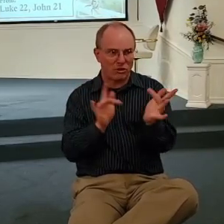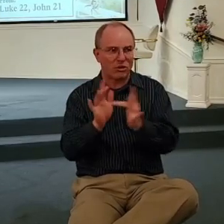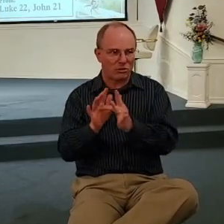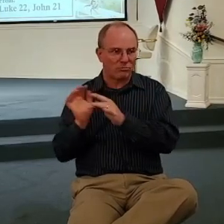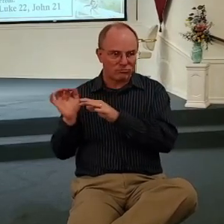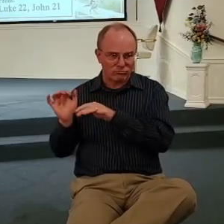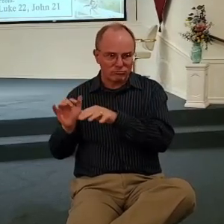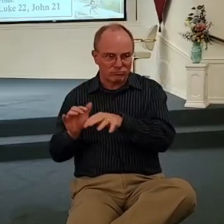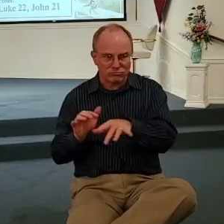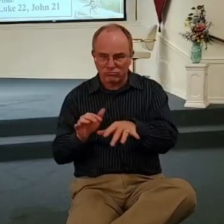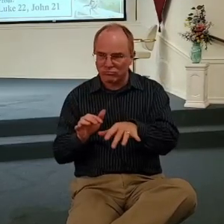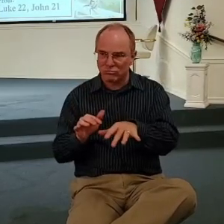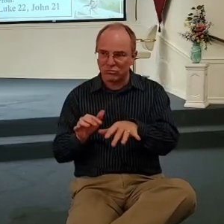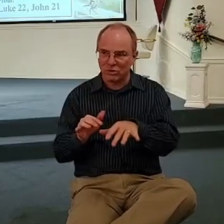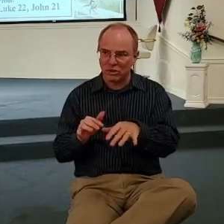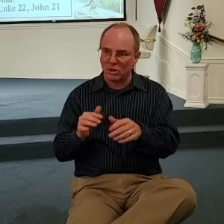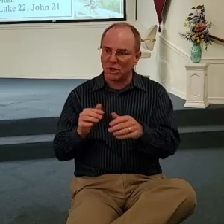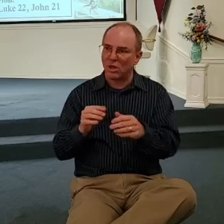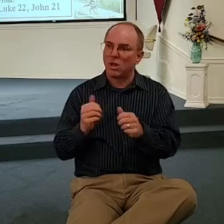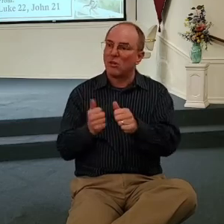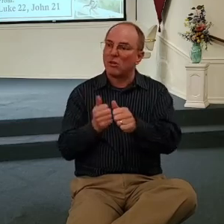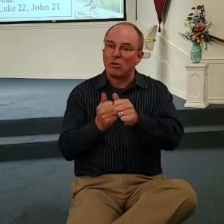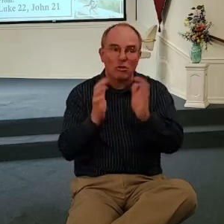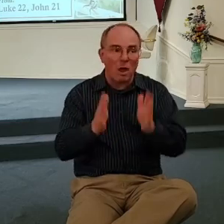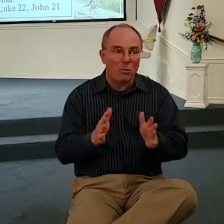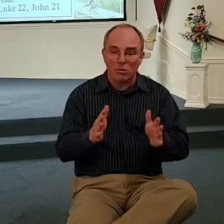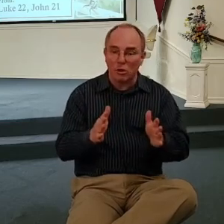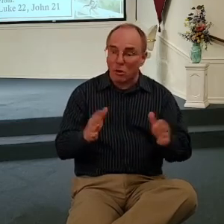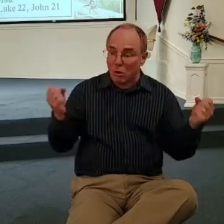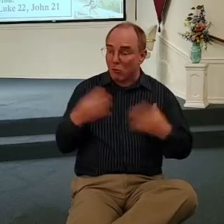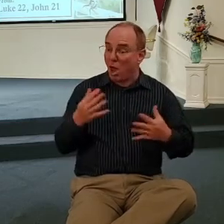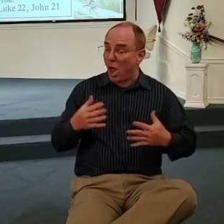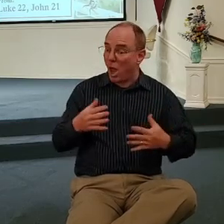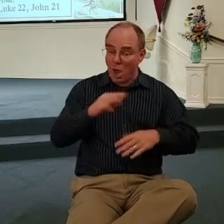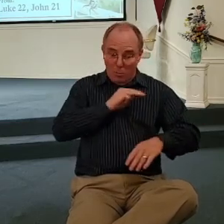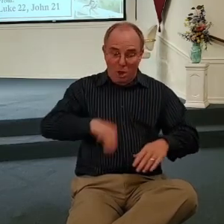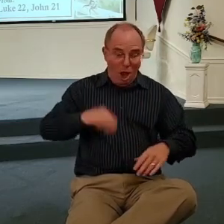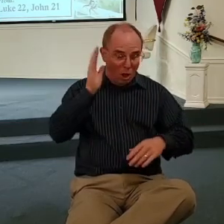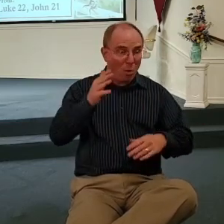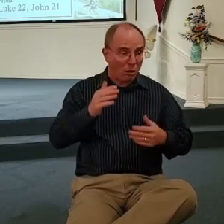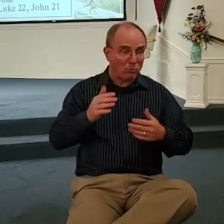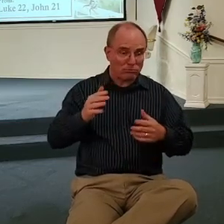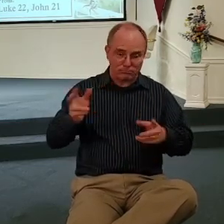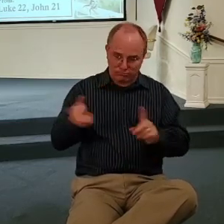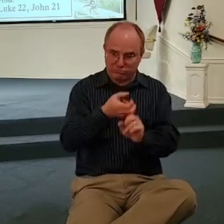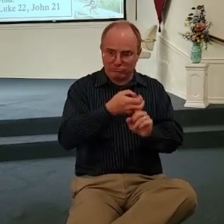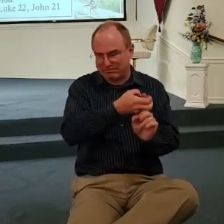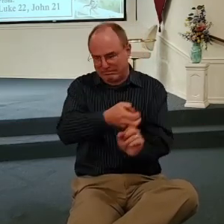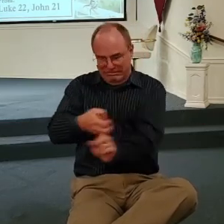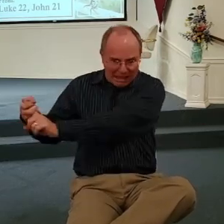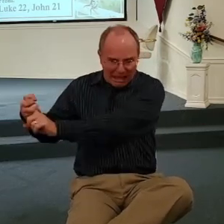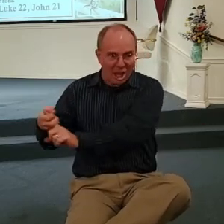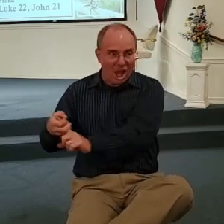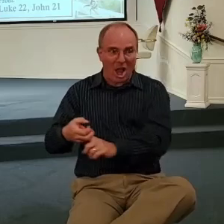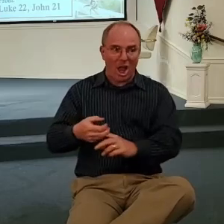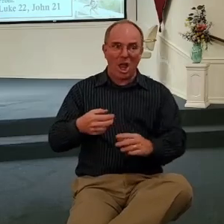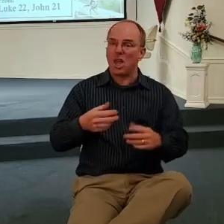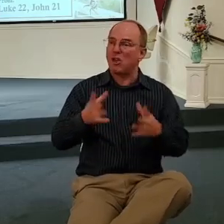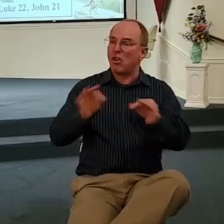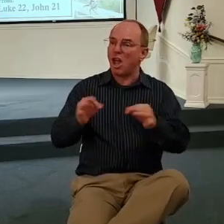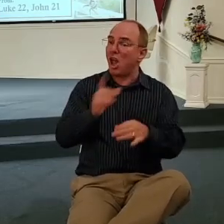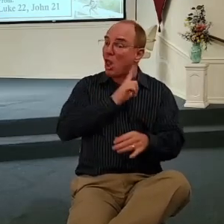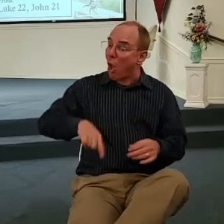The disciples, fearing their Messiah was going to be taken away, responded with this, "Lord, should we strike with our